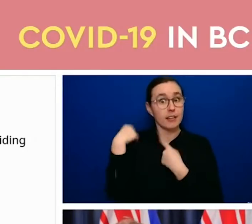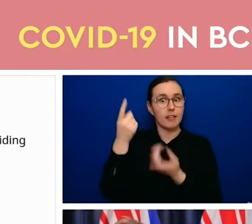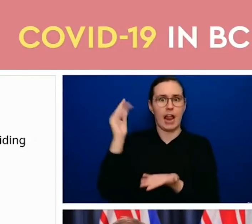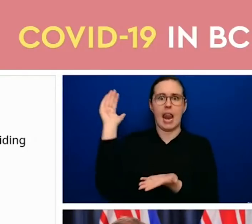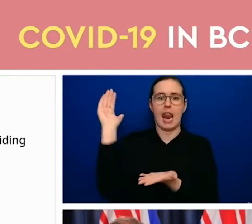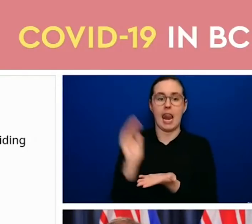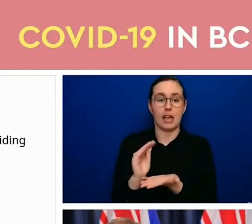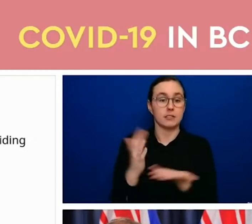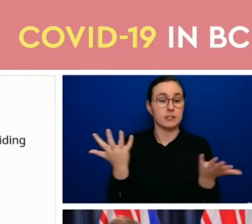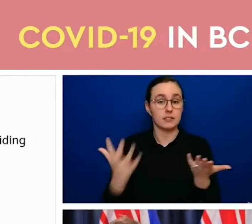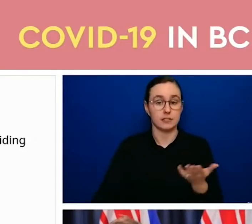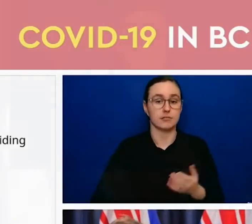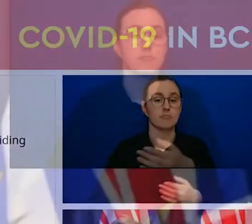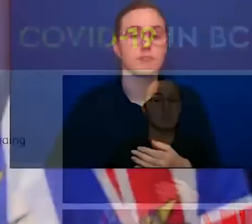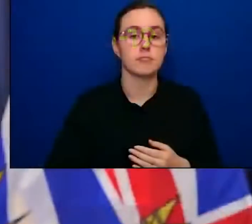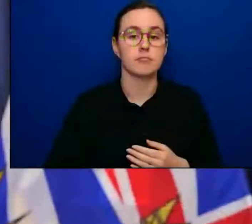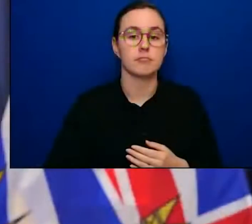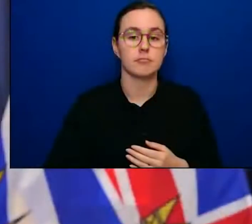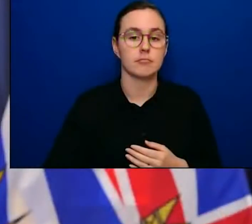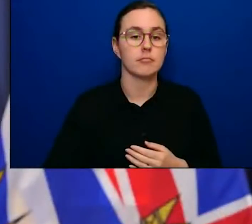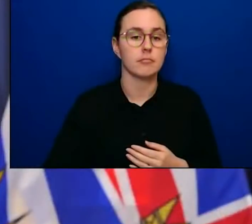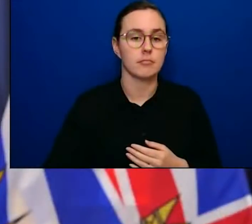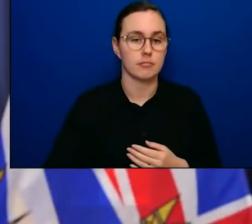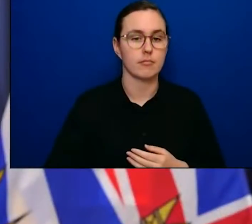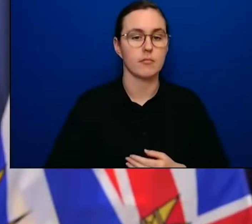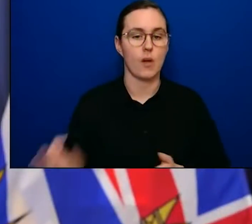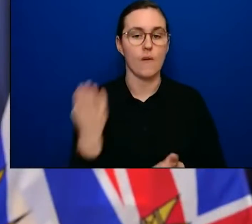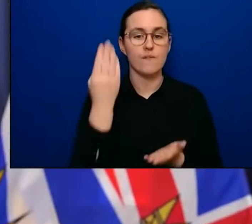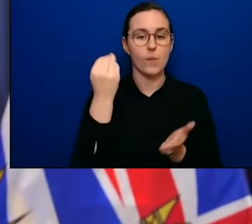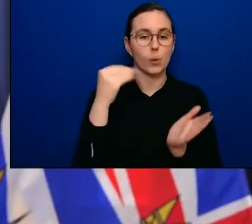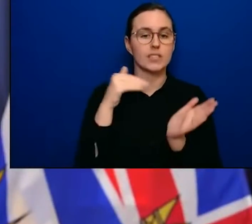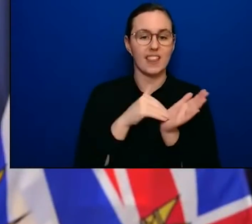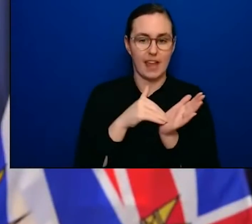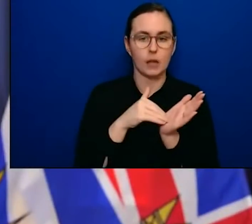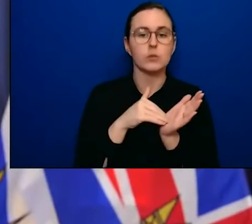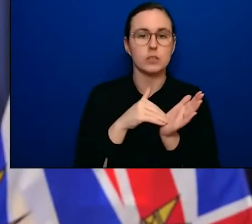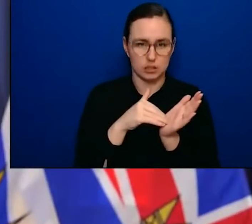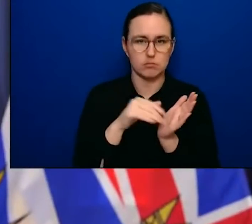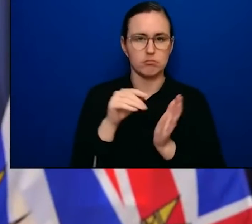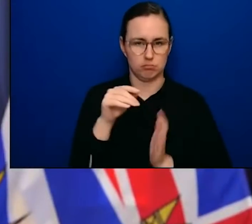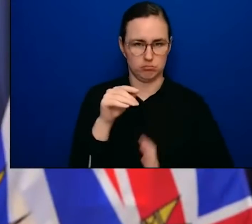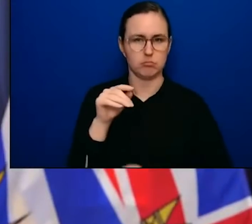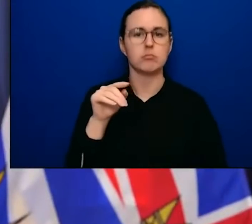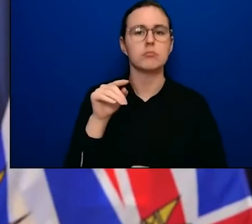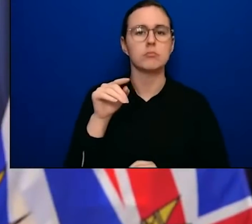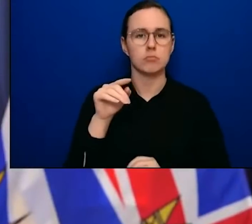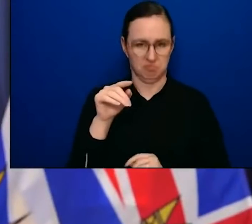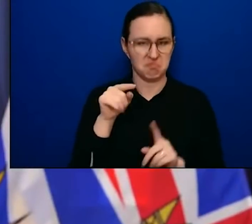14,579 during the week of February 14th to 20th. That's down from the previous week, which reported